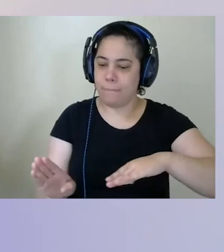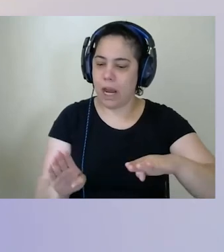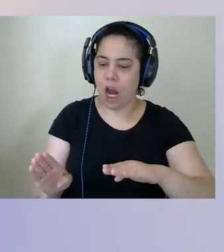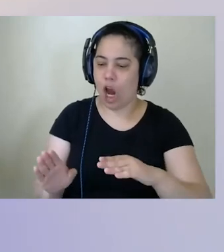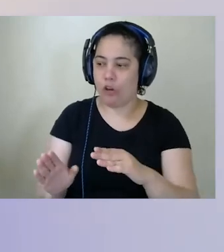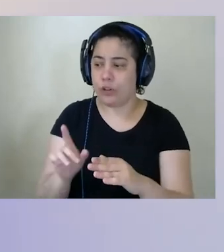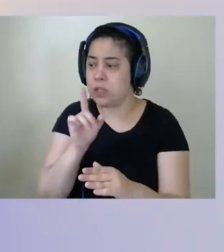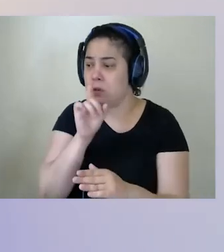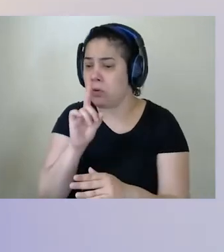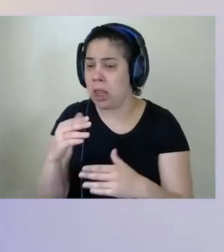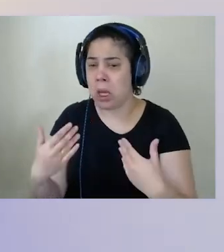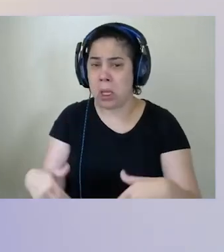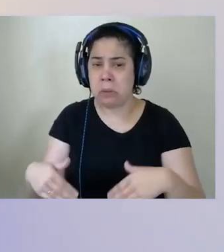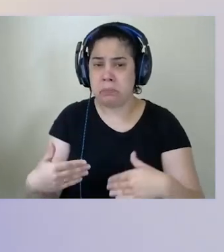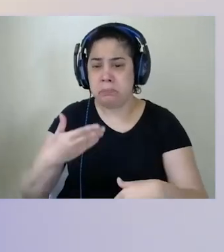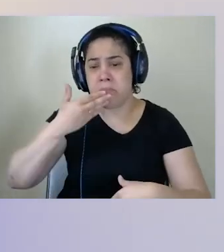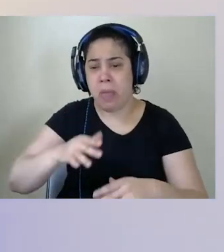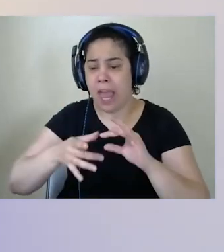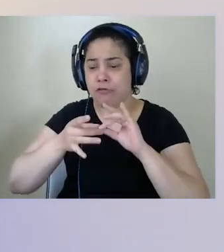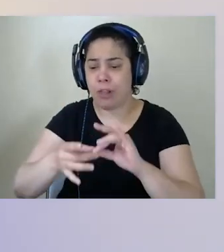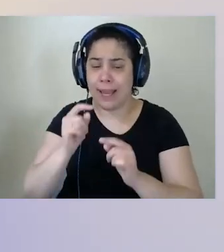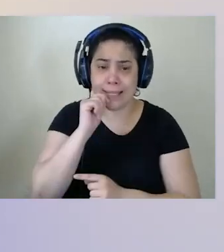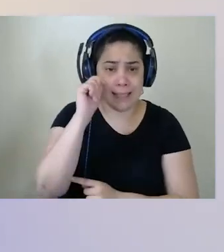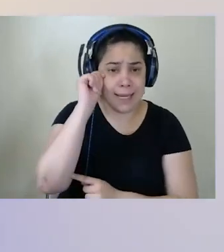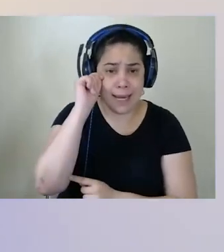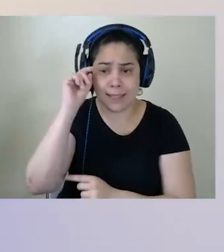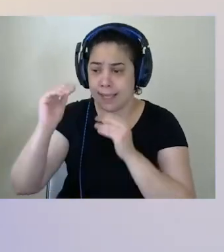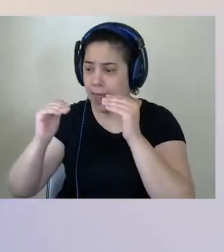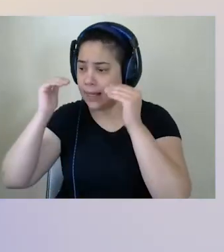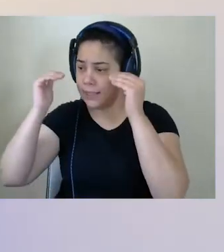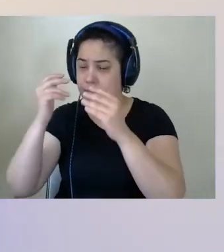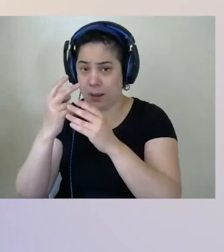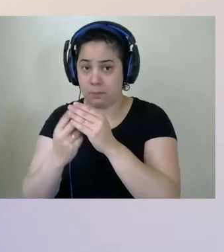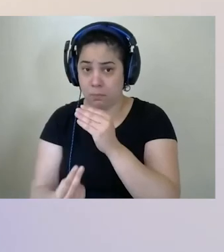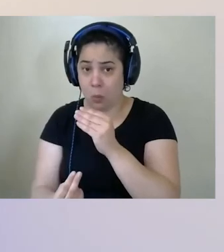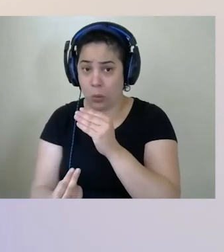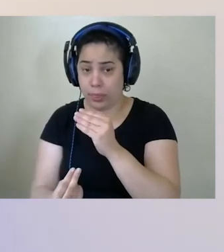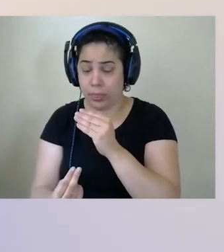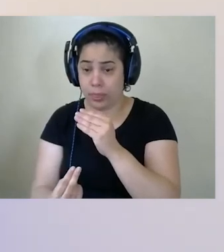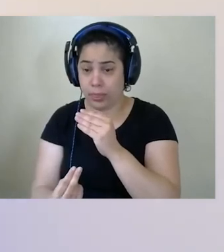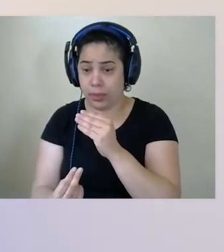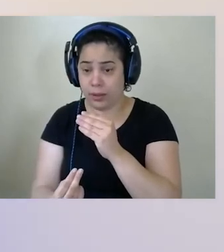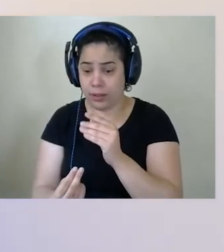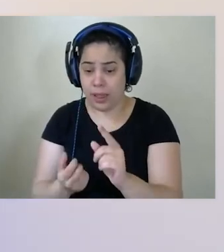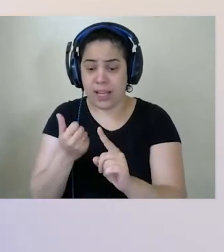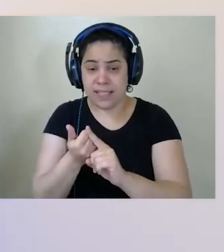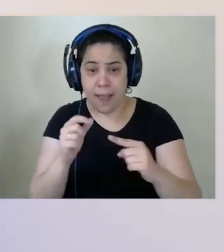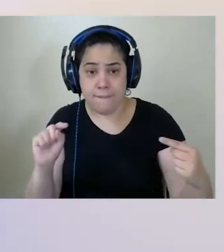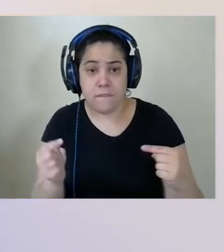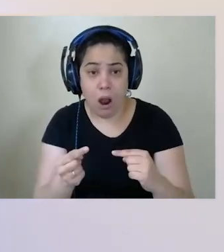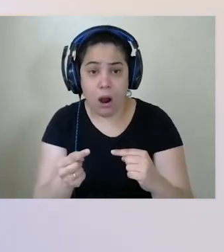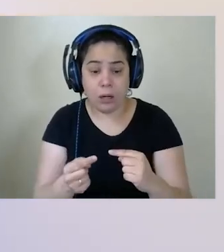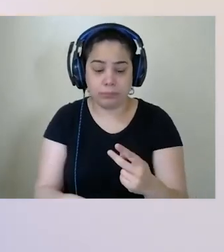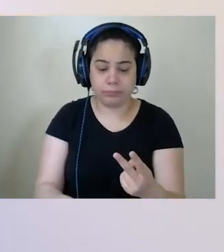with adolescent and adult patients particularly, that are self-harming or